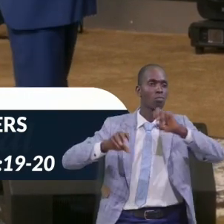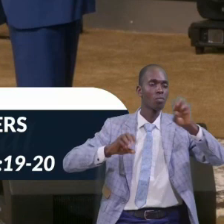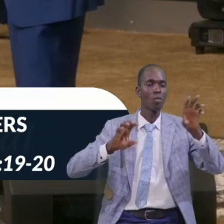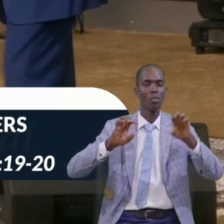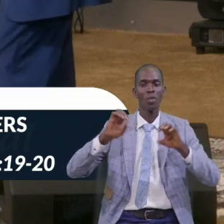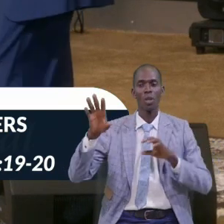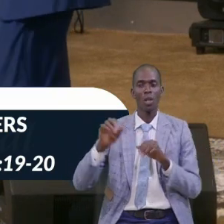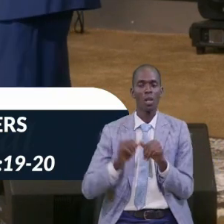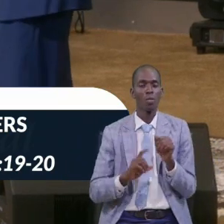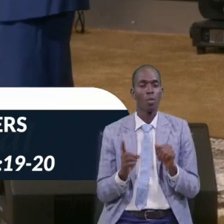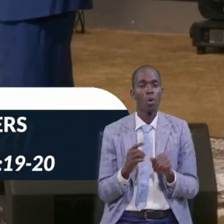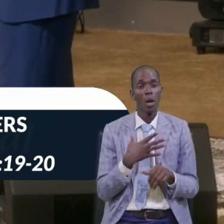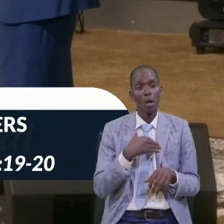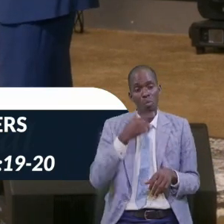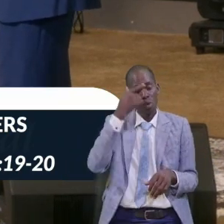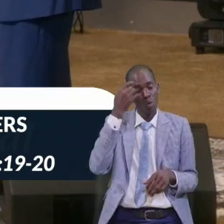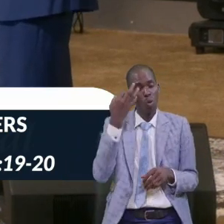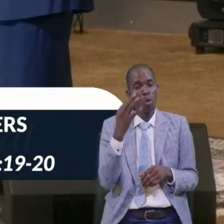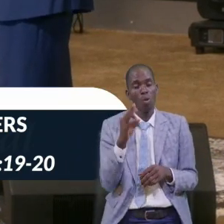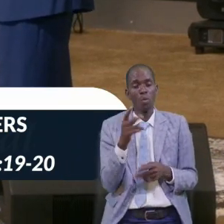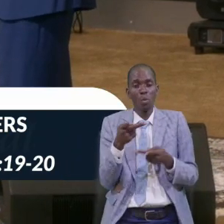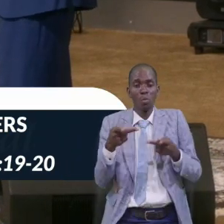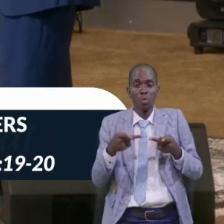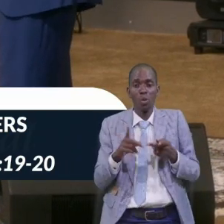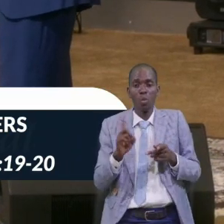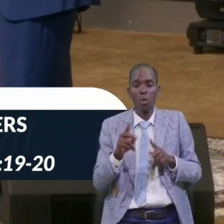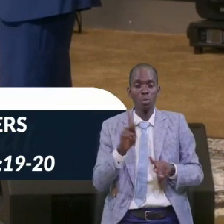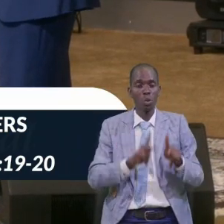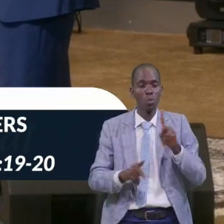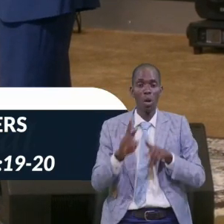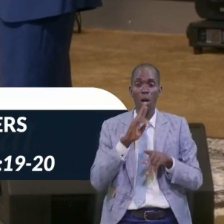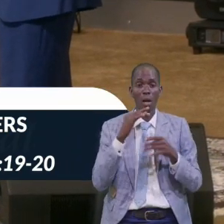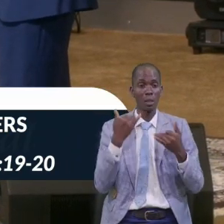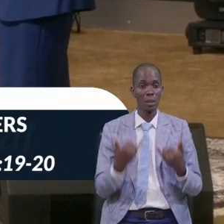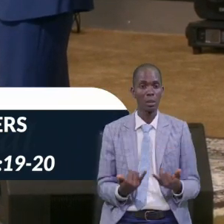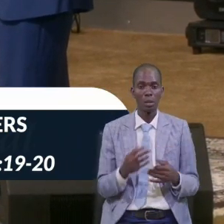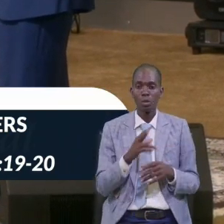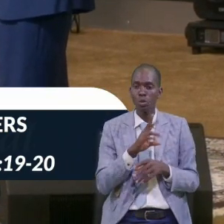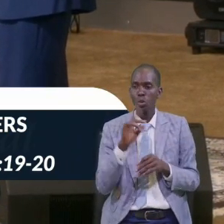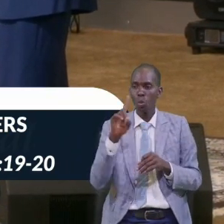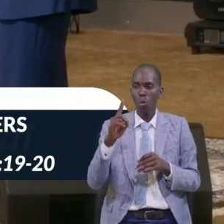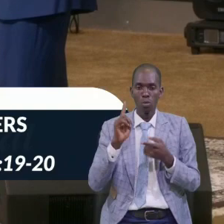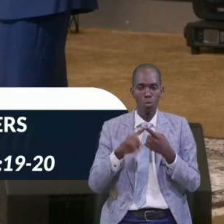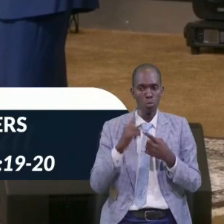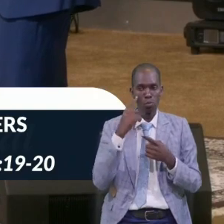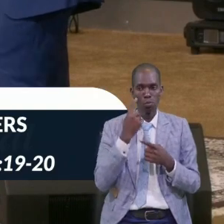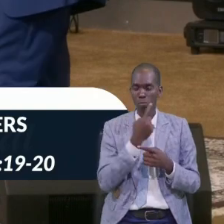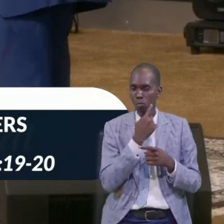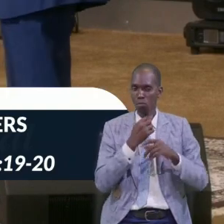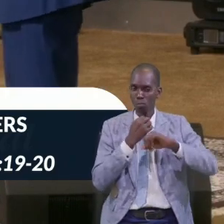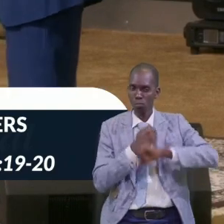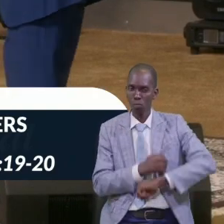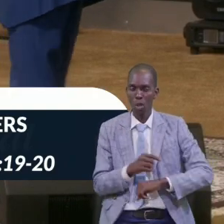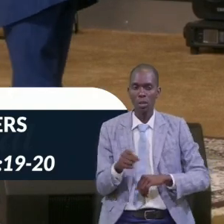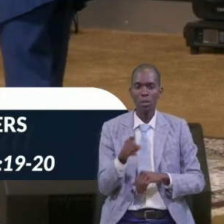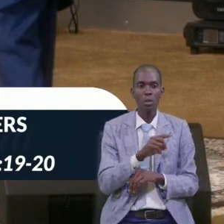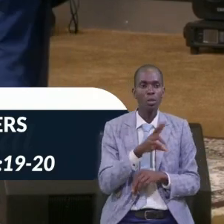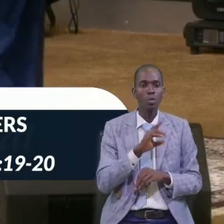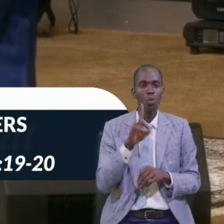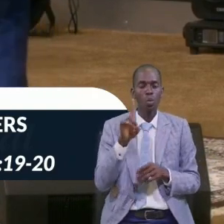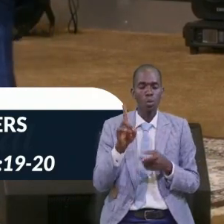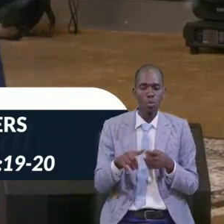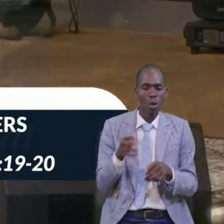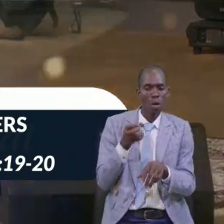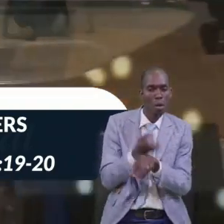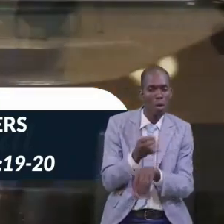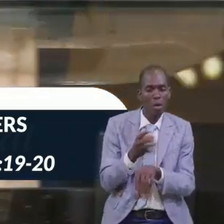where they are now, no supervision. Because of where they are now, no counseling. Because of where